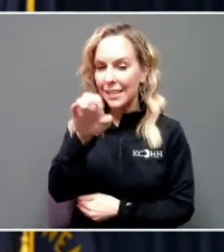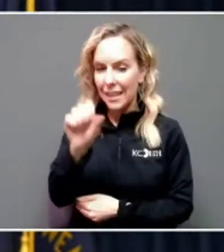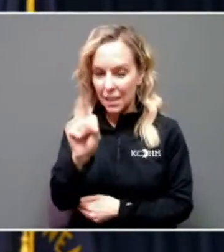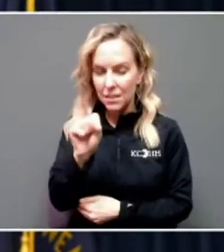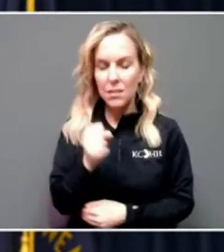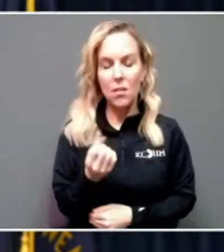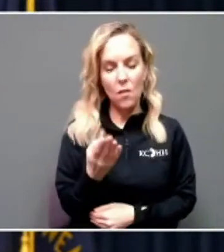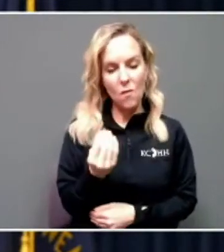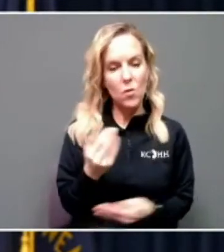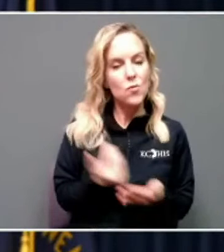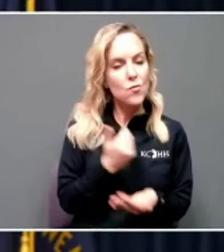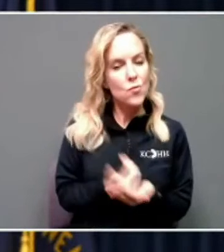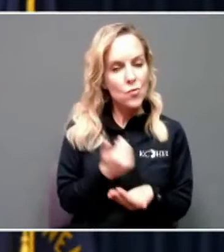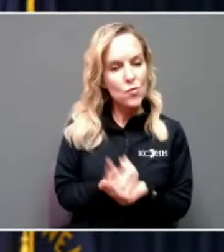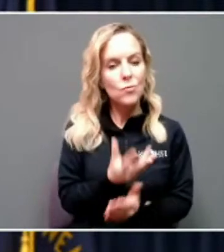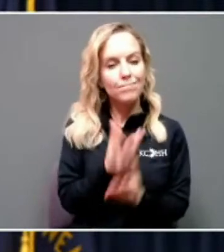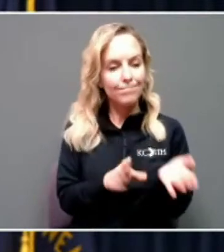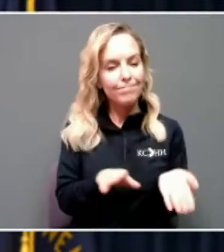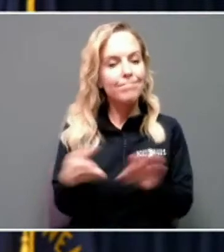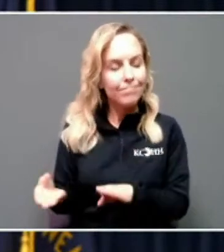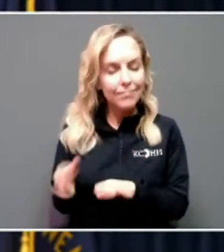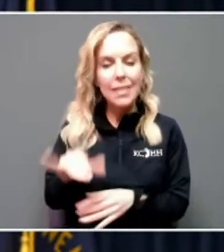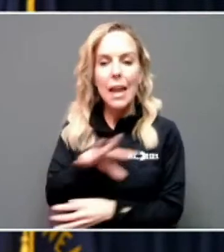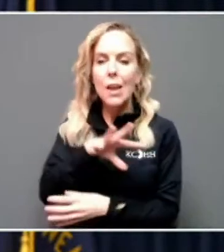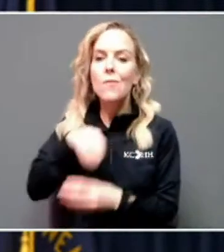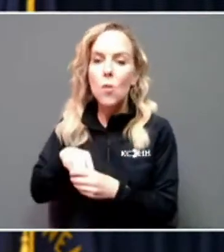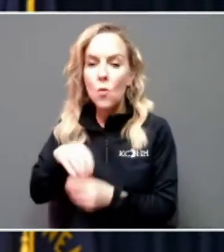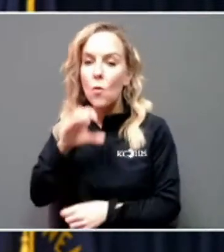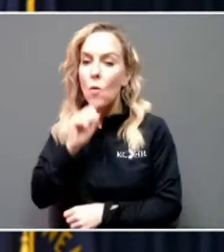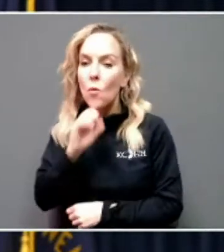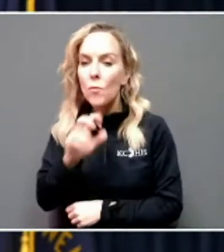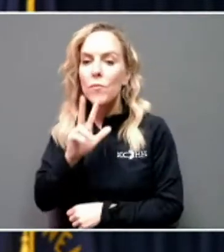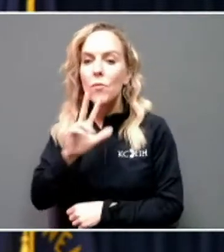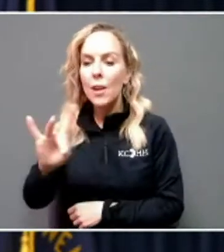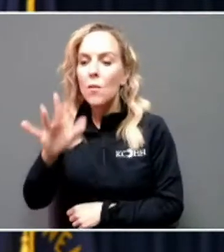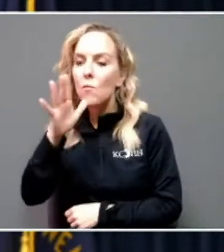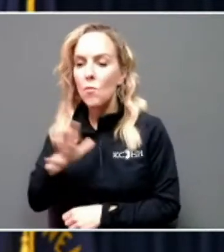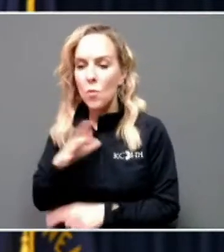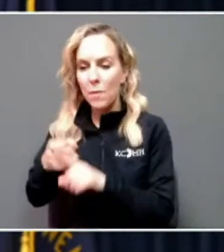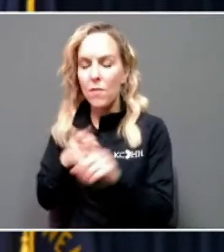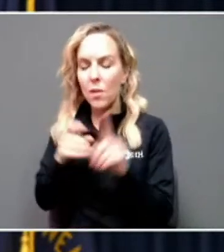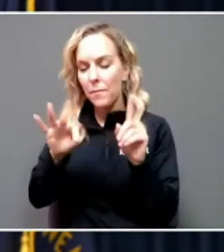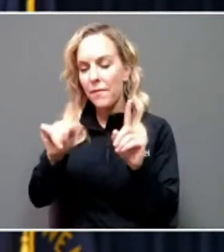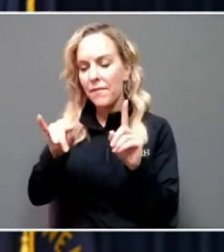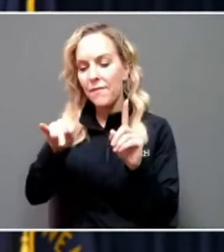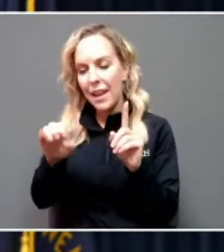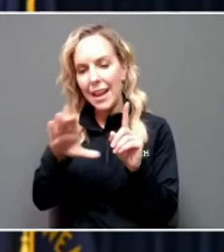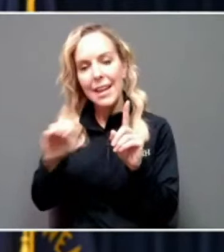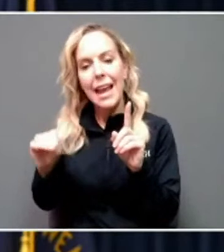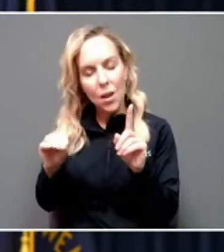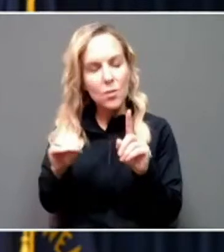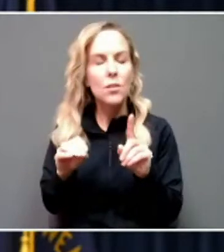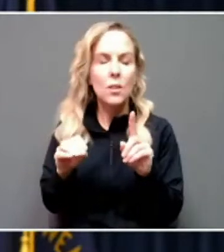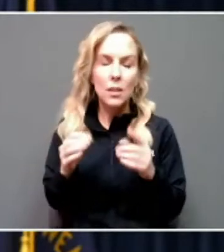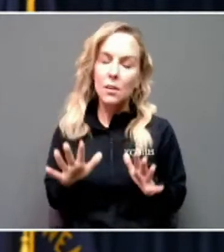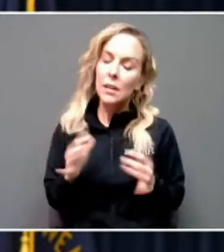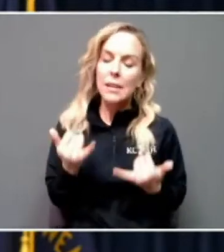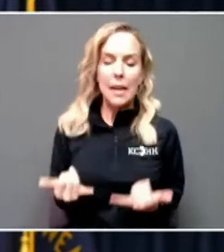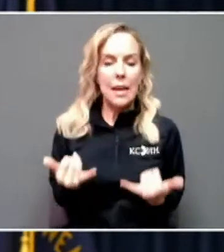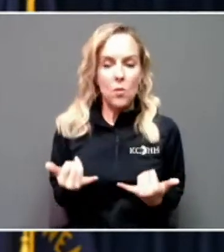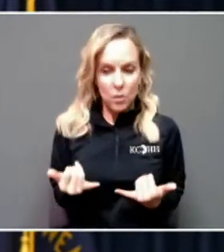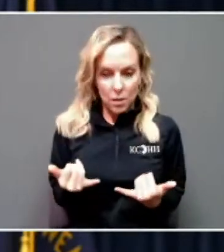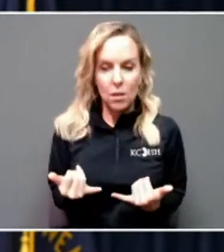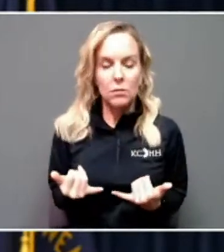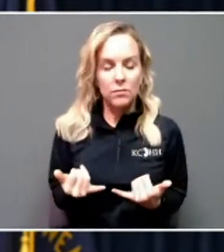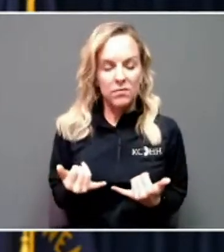new deaths, and that includes a 38-year-old woman from Fayette County. Now, as we'll talk about here in